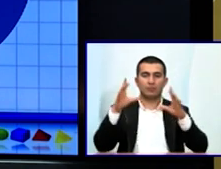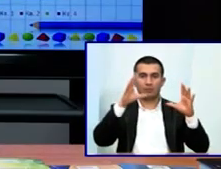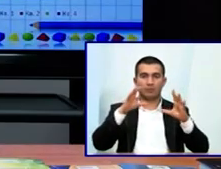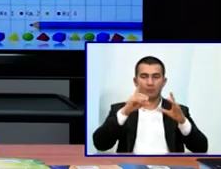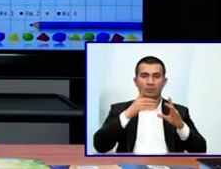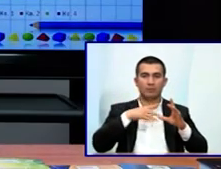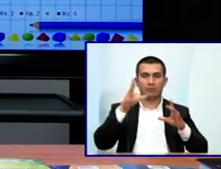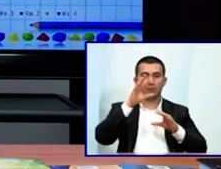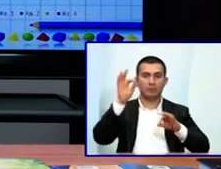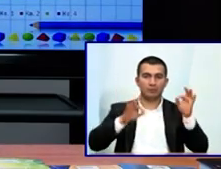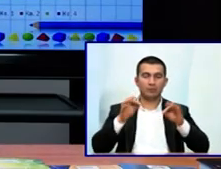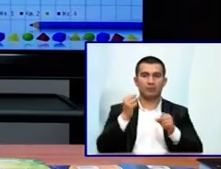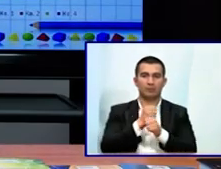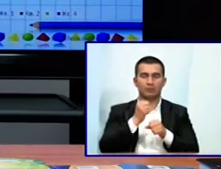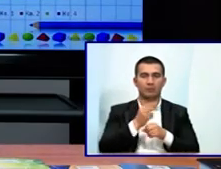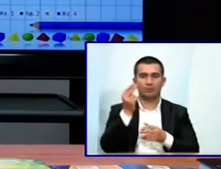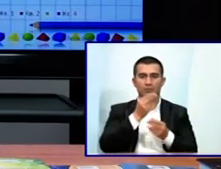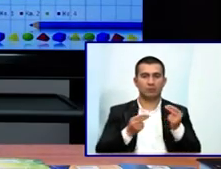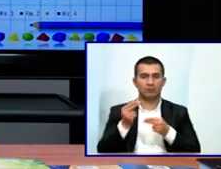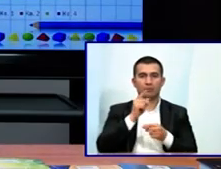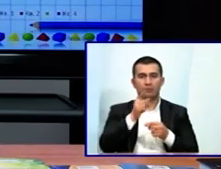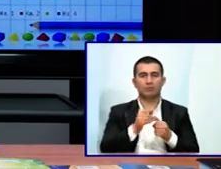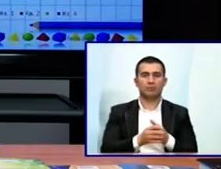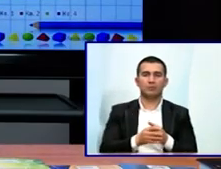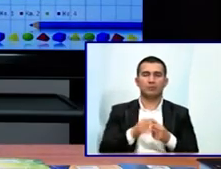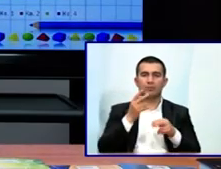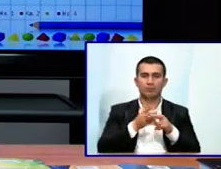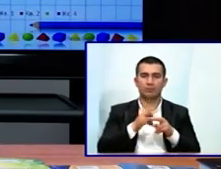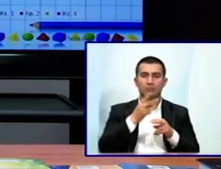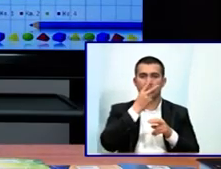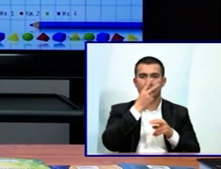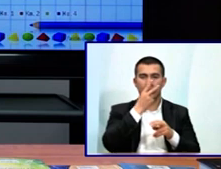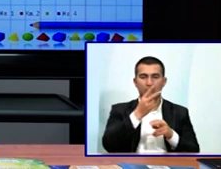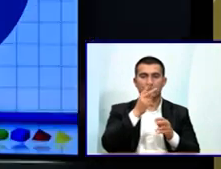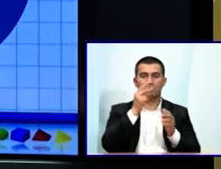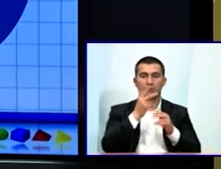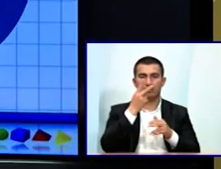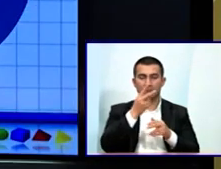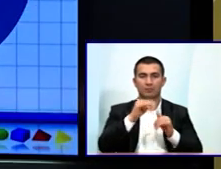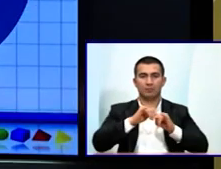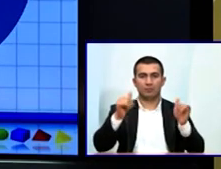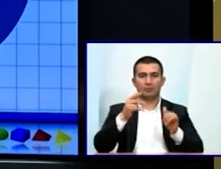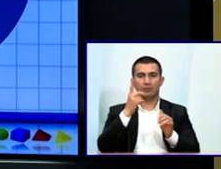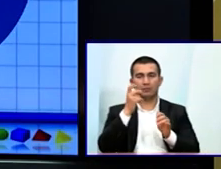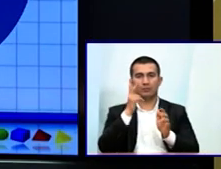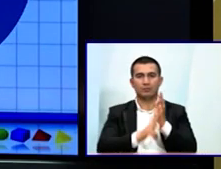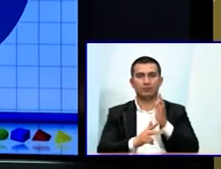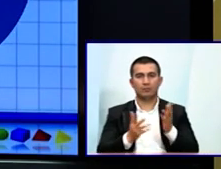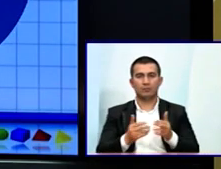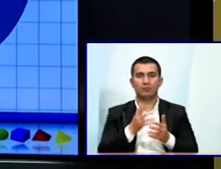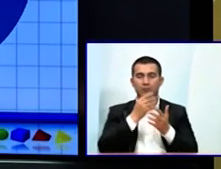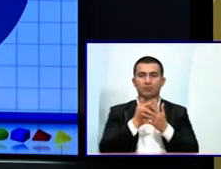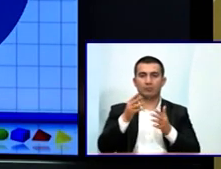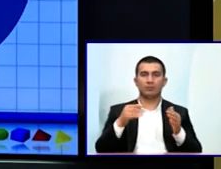tuzing. Yechish: demak, biz 2 ni 180 ga ko'paytiramiz. Nima uchun? Chunki